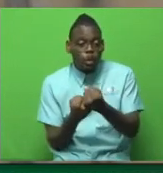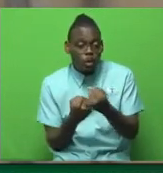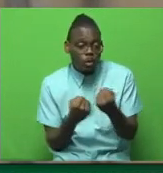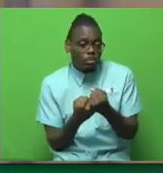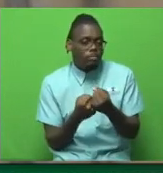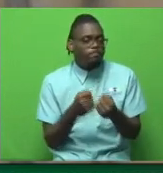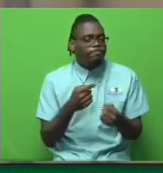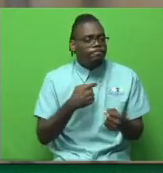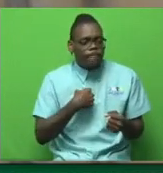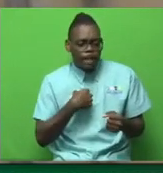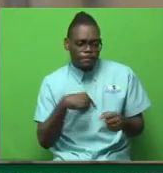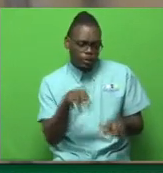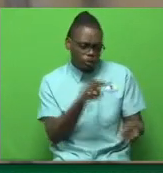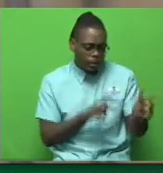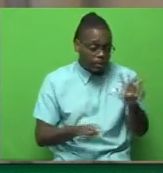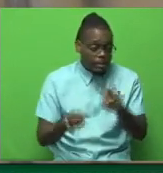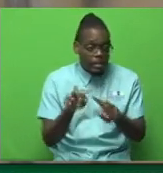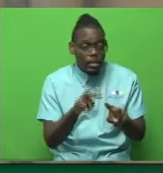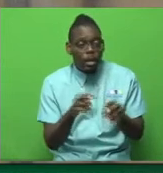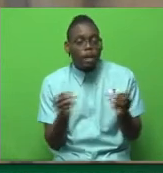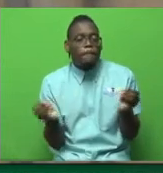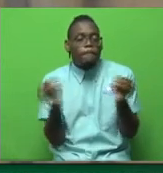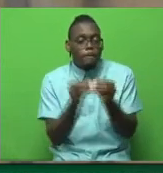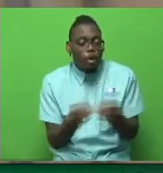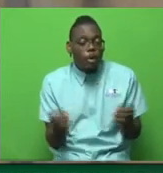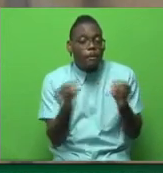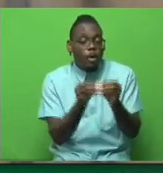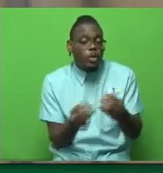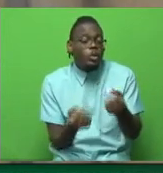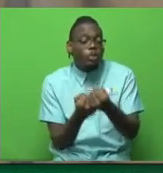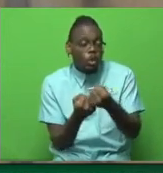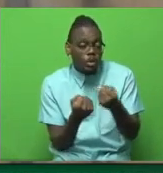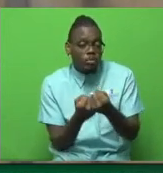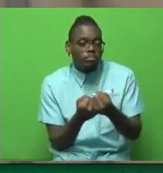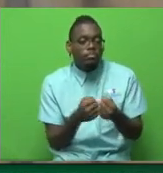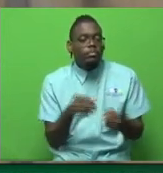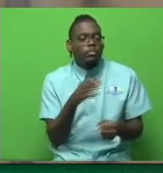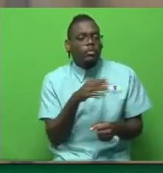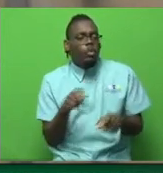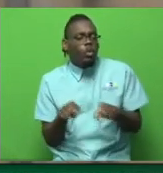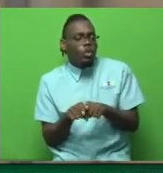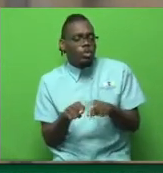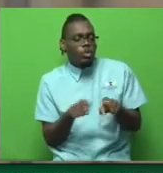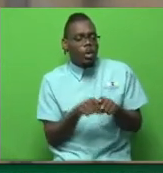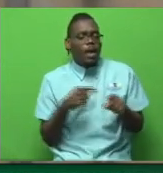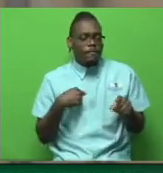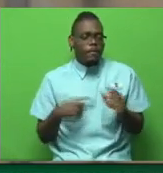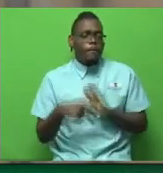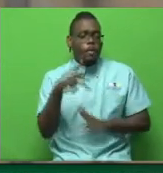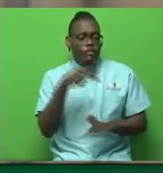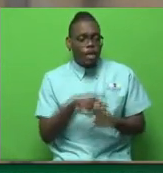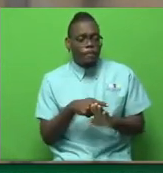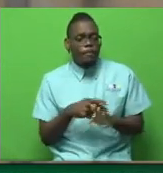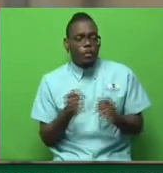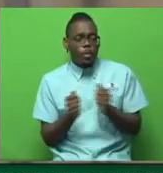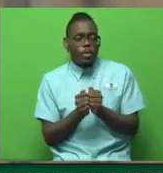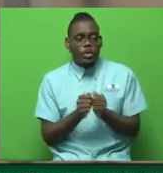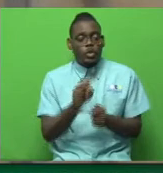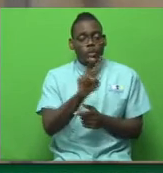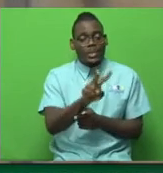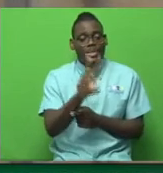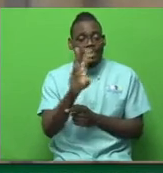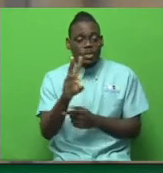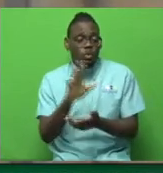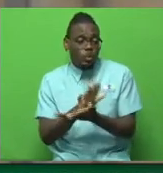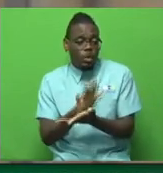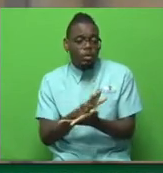the input of resources in addition to that the program already ongoing was 26 schools a budgetary allocation of